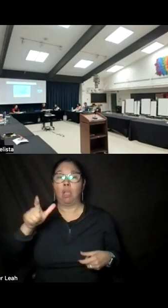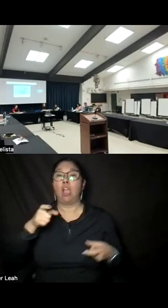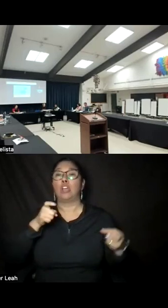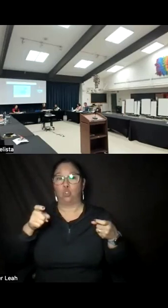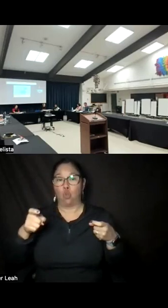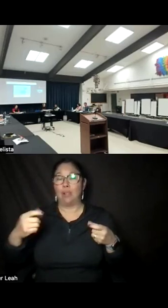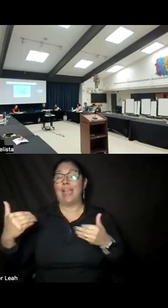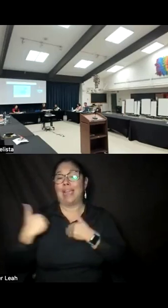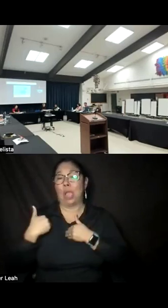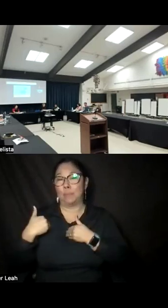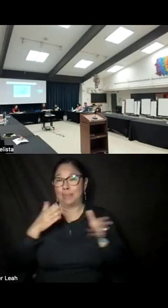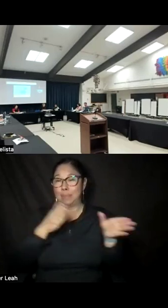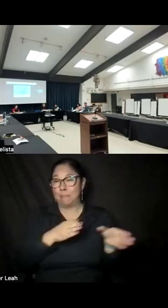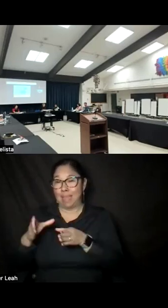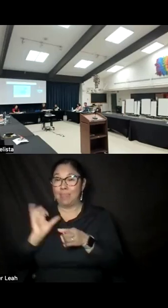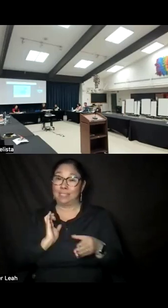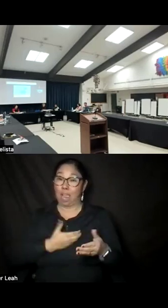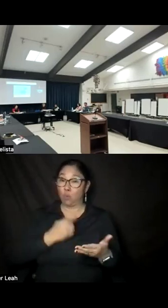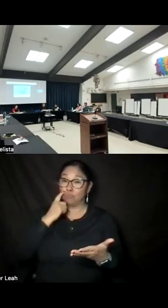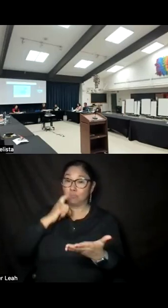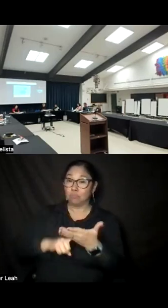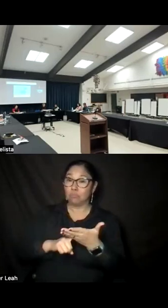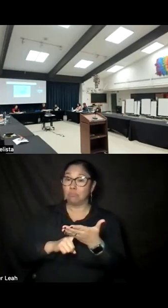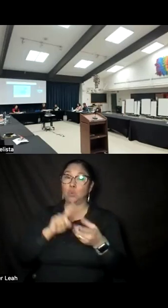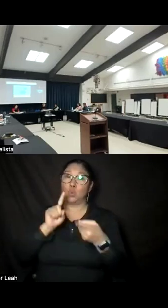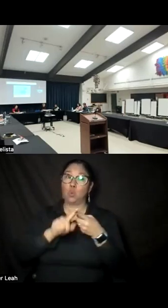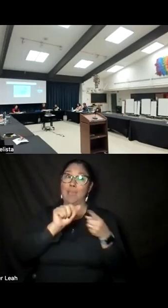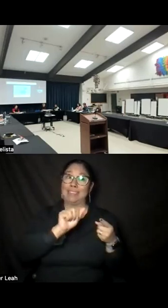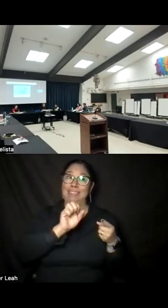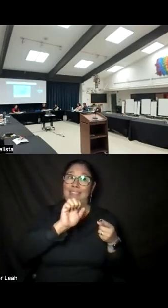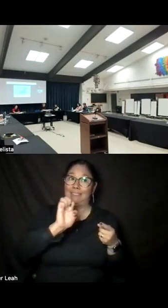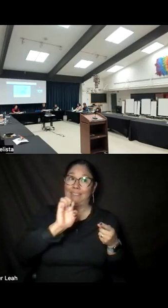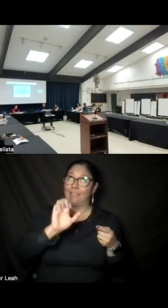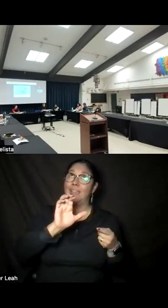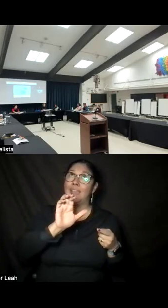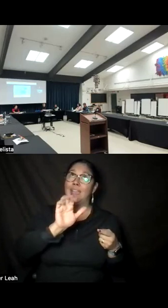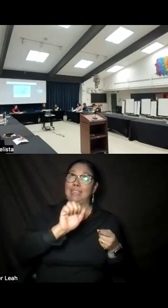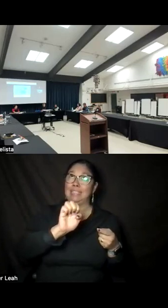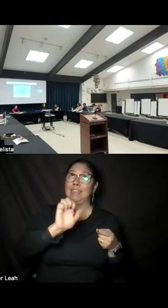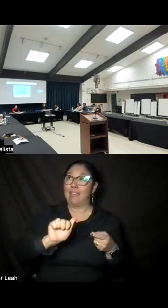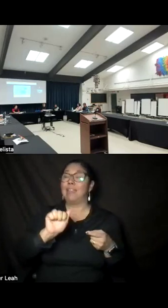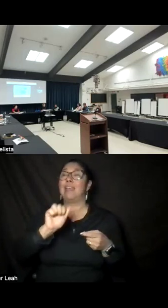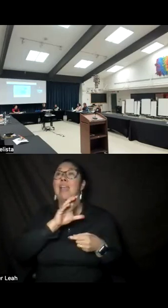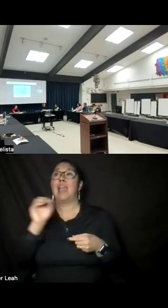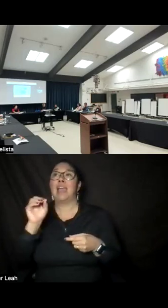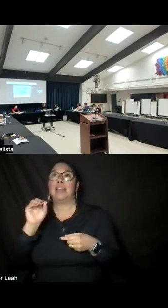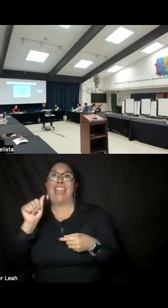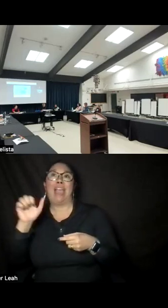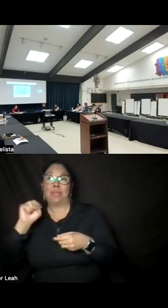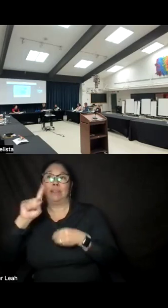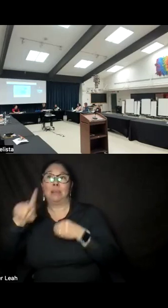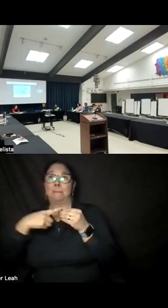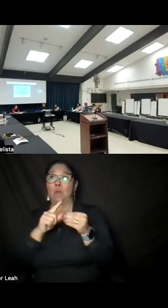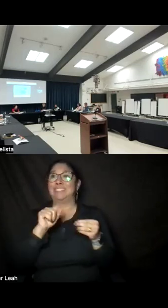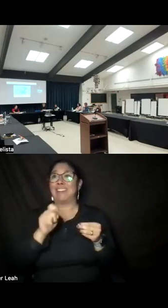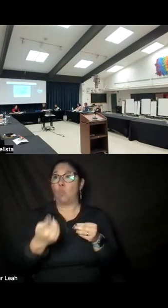our recommendation to AEA and to our administration about Title I funds and